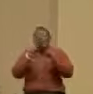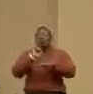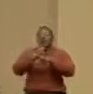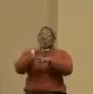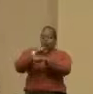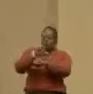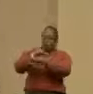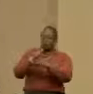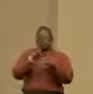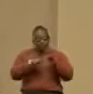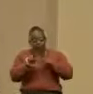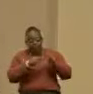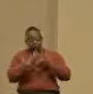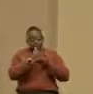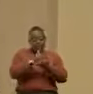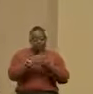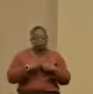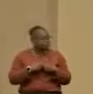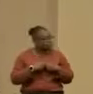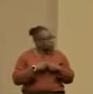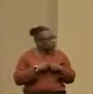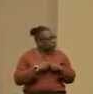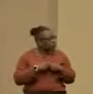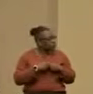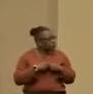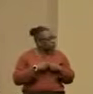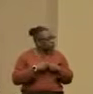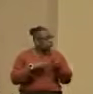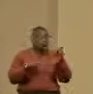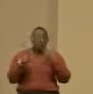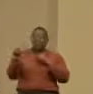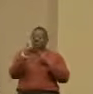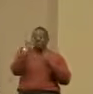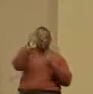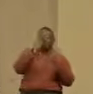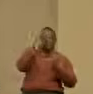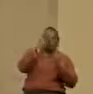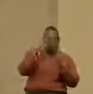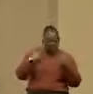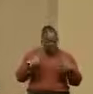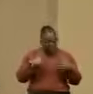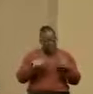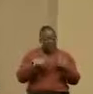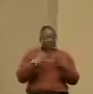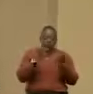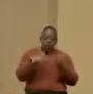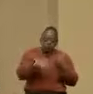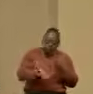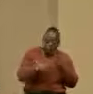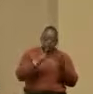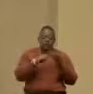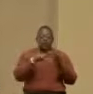this. And just a few more pregnancy points. As you explore pregnancy or are pregnant, you would be followed very closely